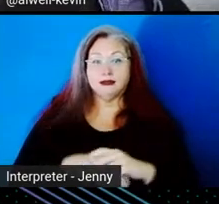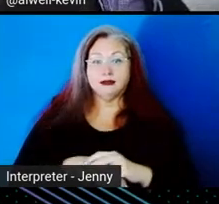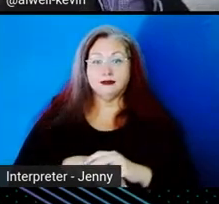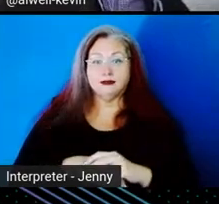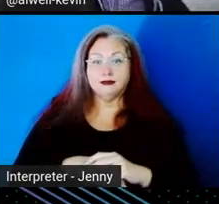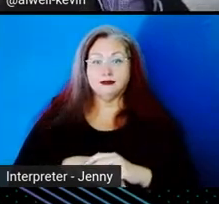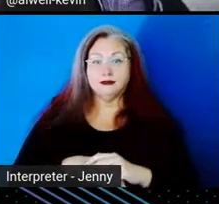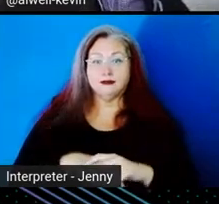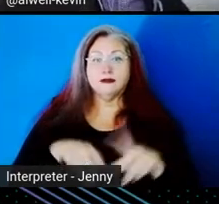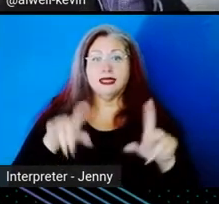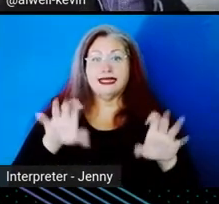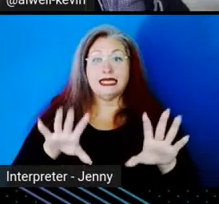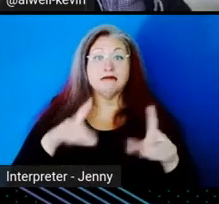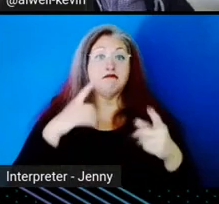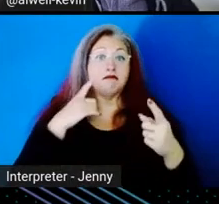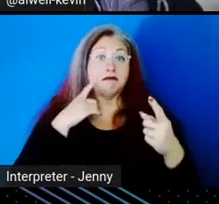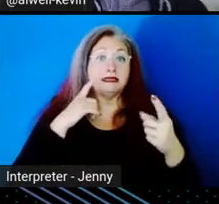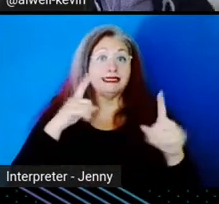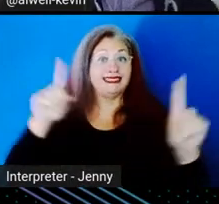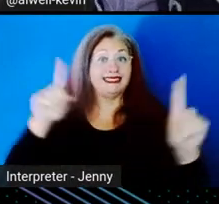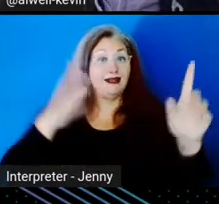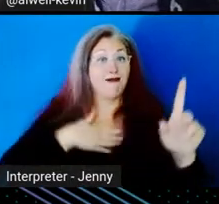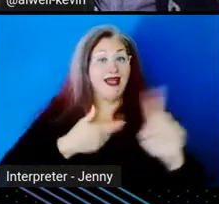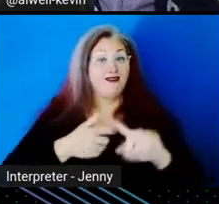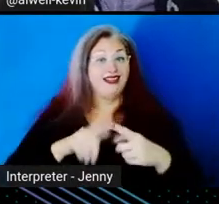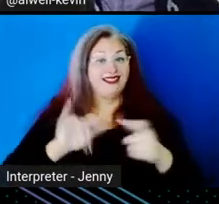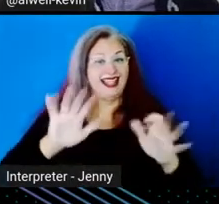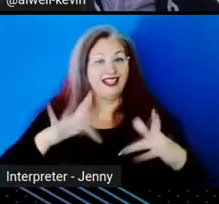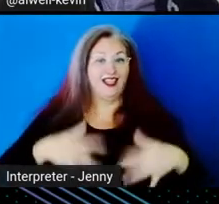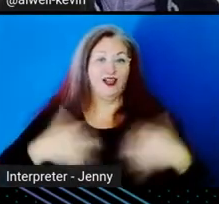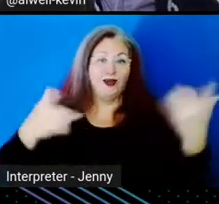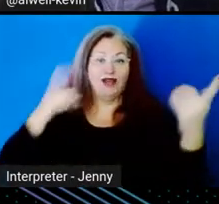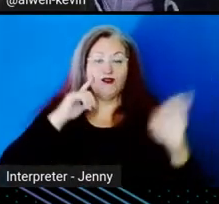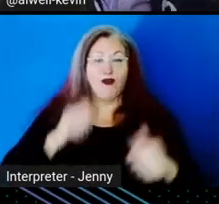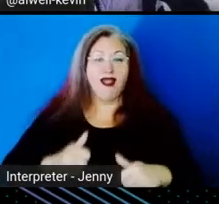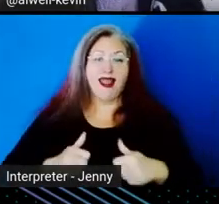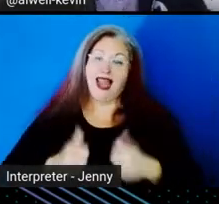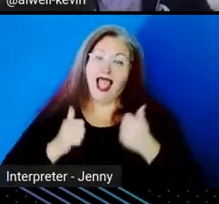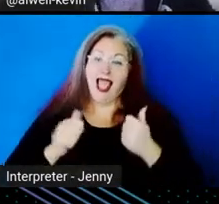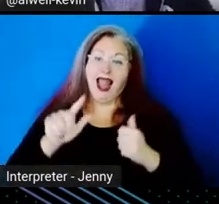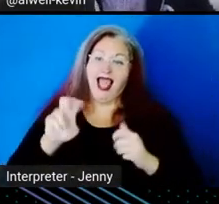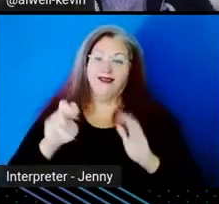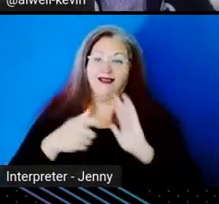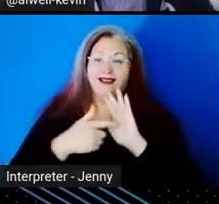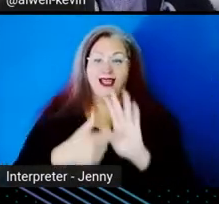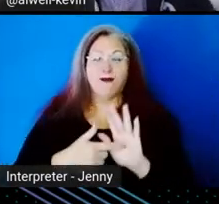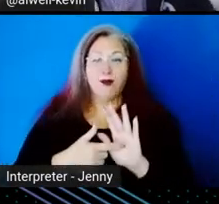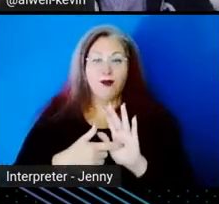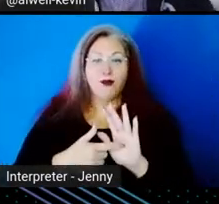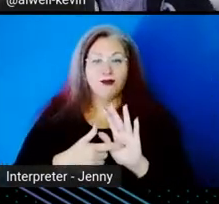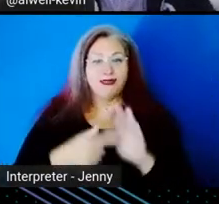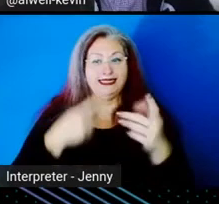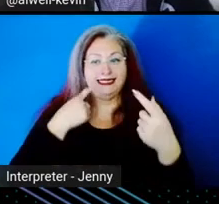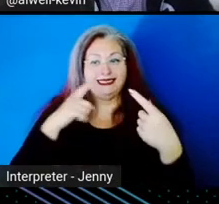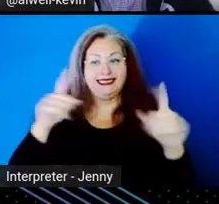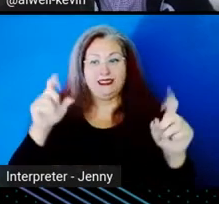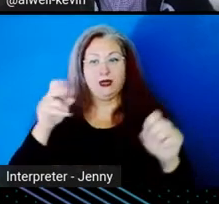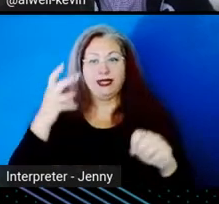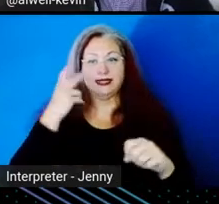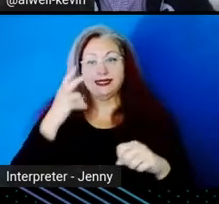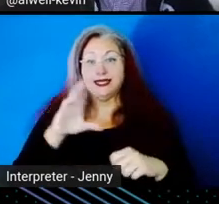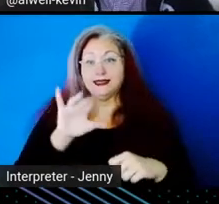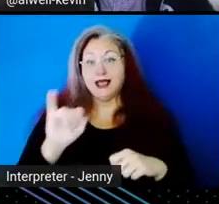And the test succeeded, friends. So that's the thrill of live demos. It looks like it succeeded. So we should see our